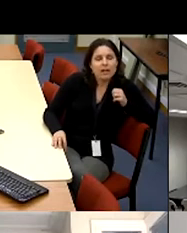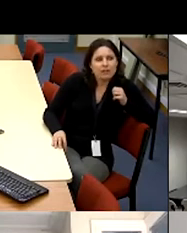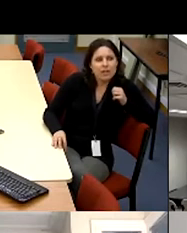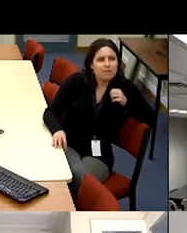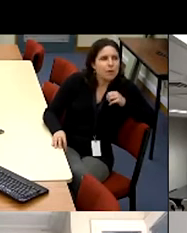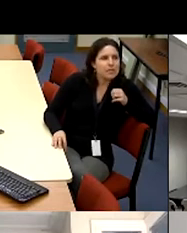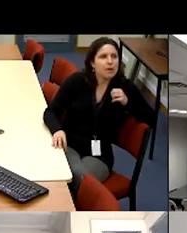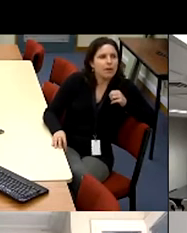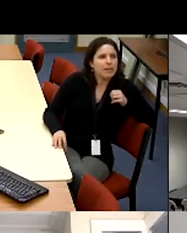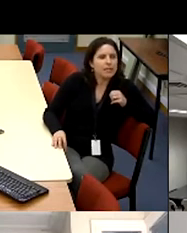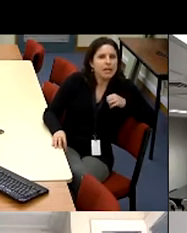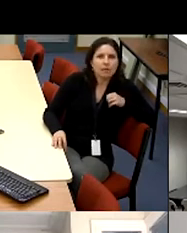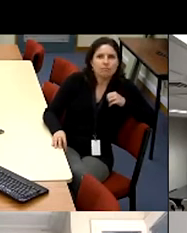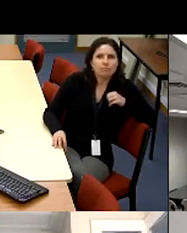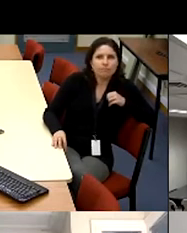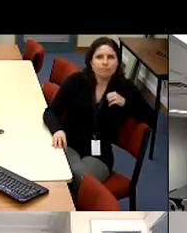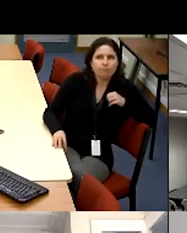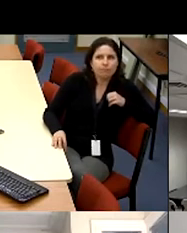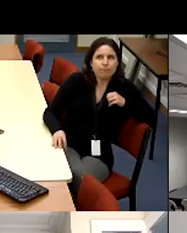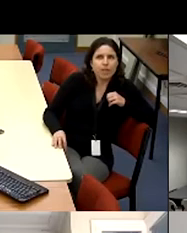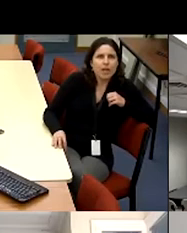They are influenced by that.